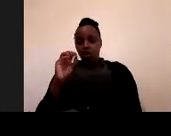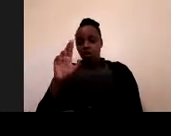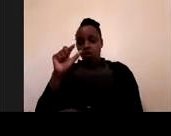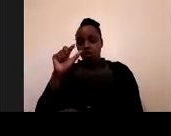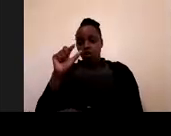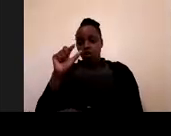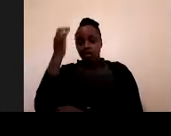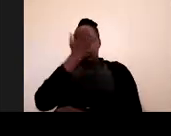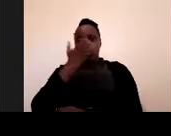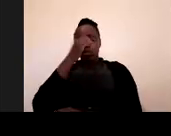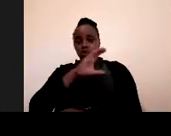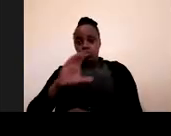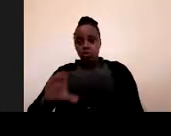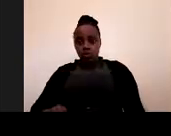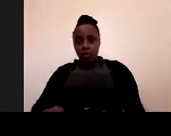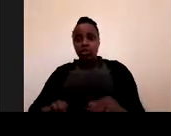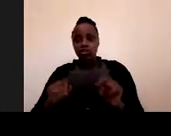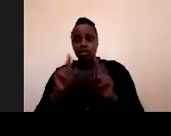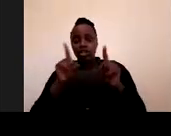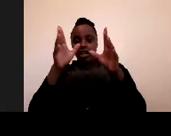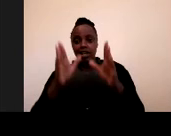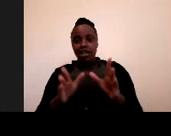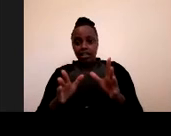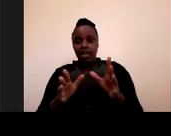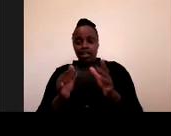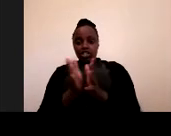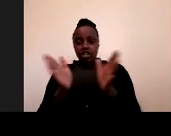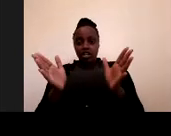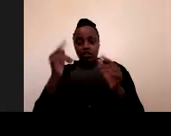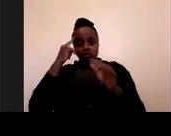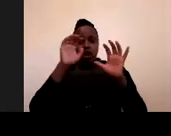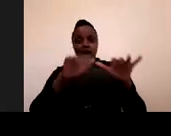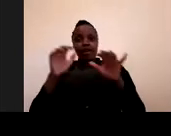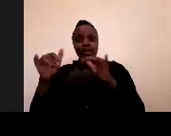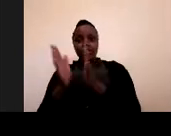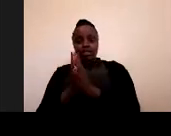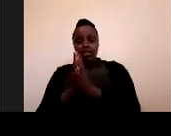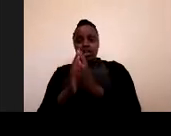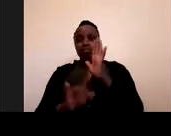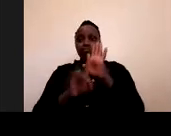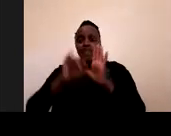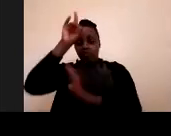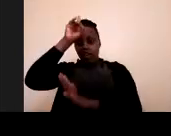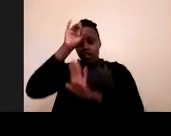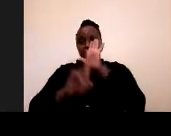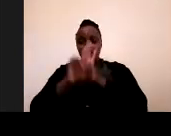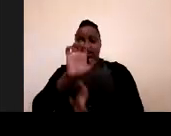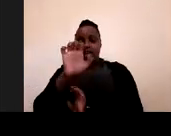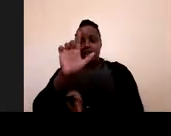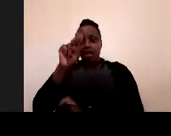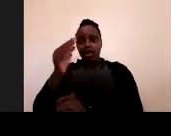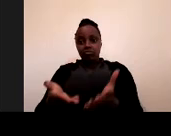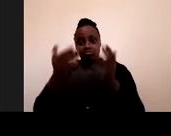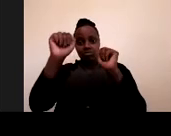European Commission's Director General on Agriculture and Rural Development. Elena, the floor is yours.